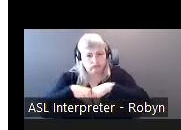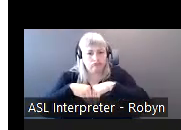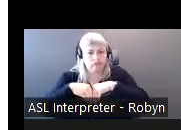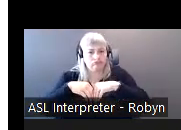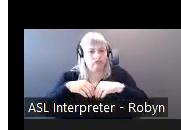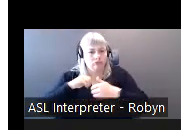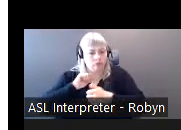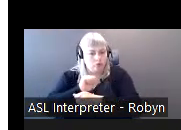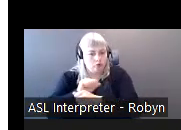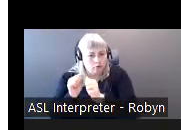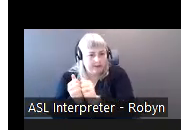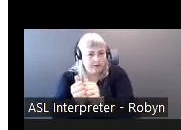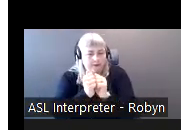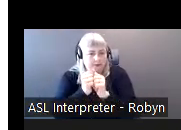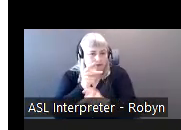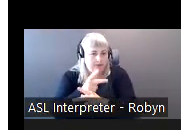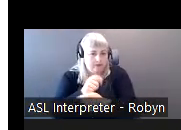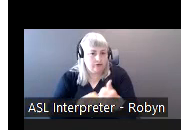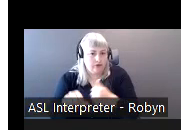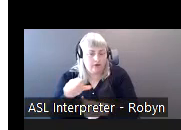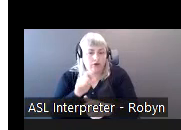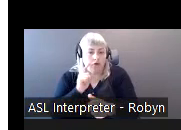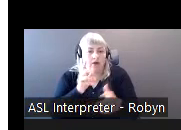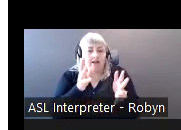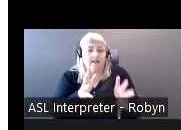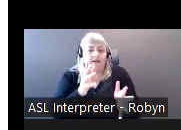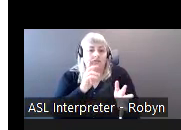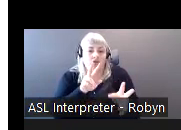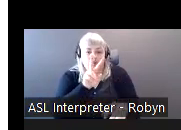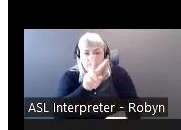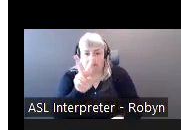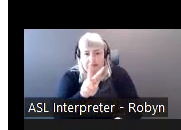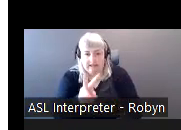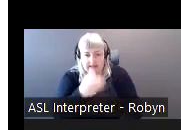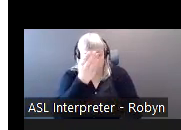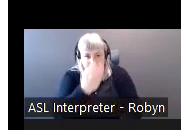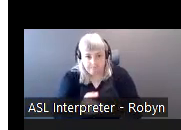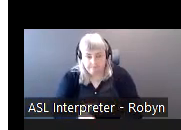So I'm just leaving for you to read some other elements of